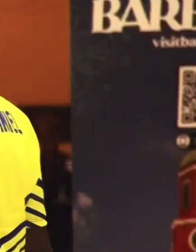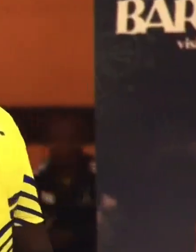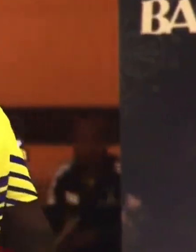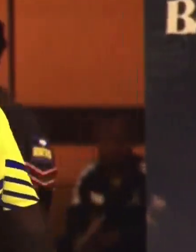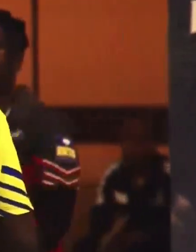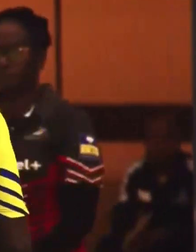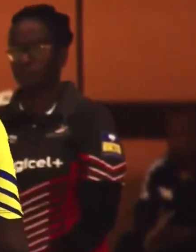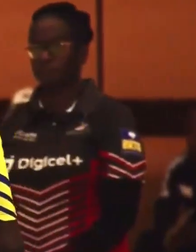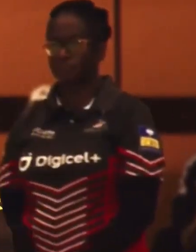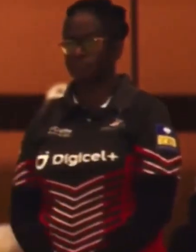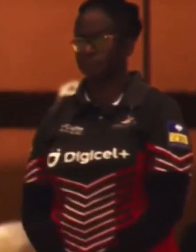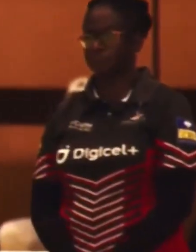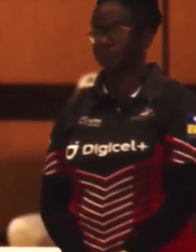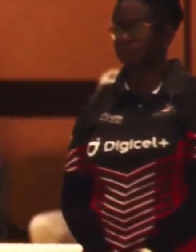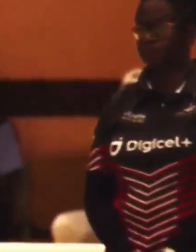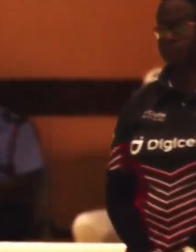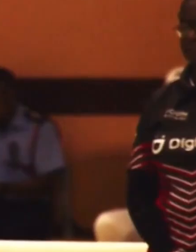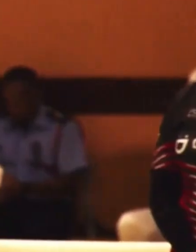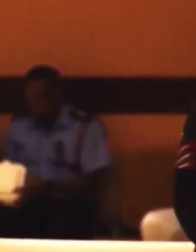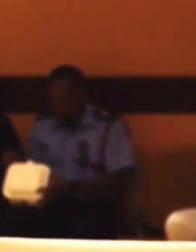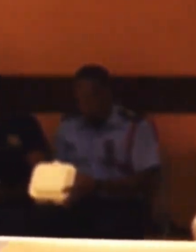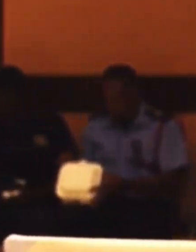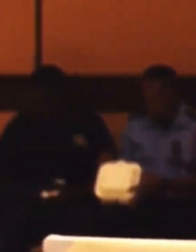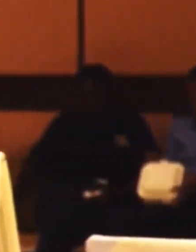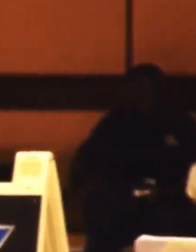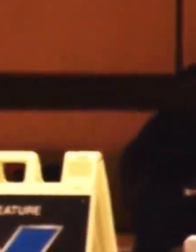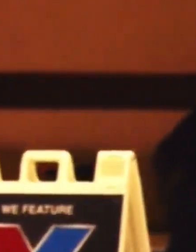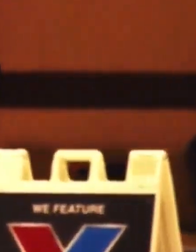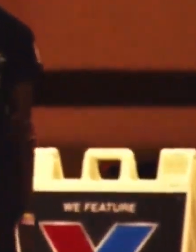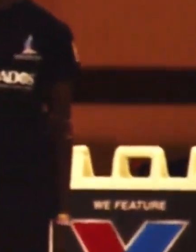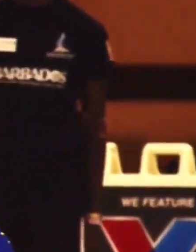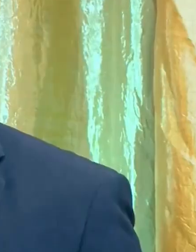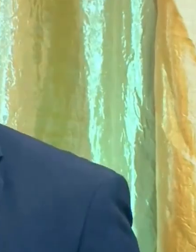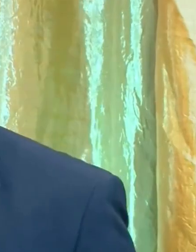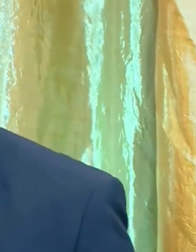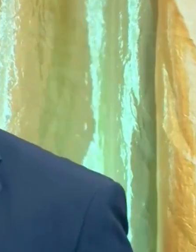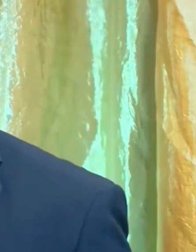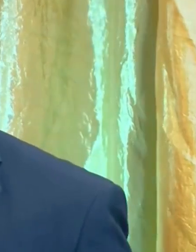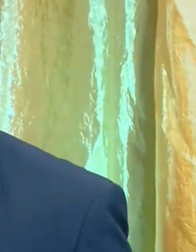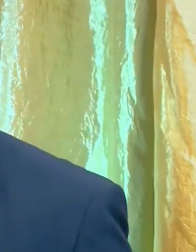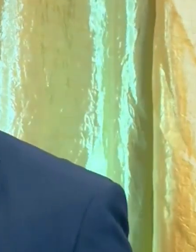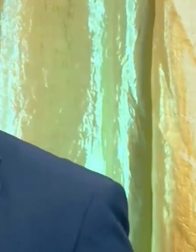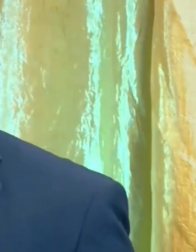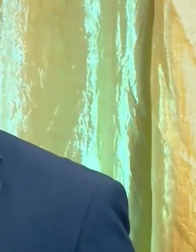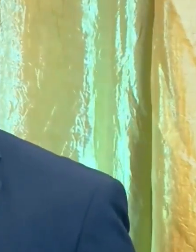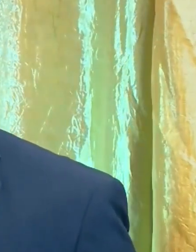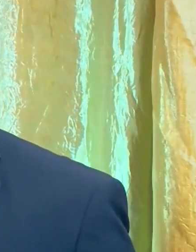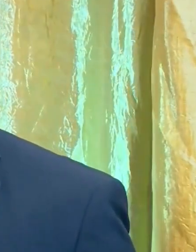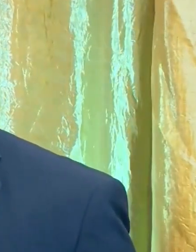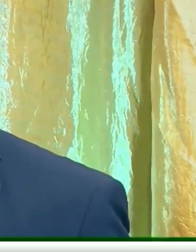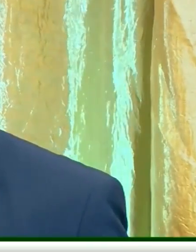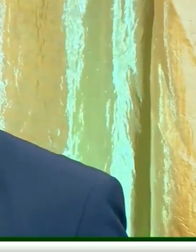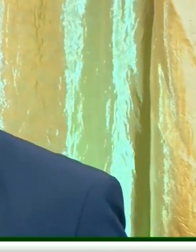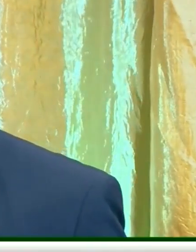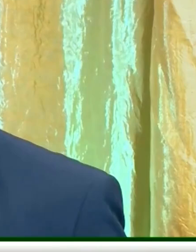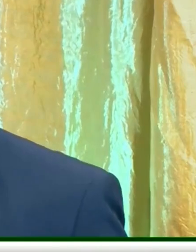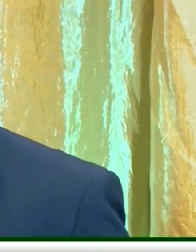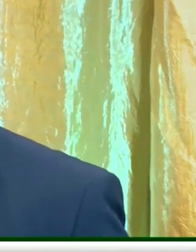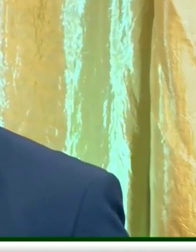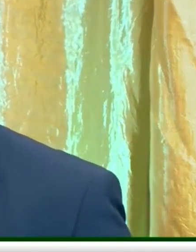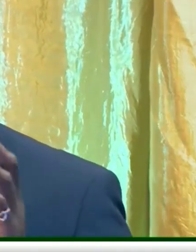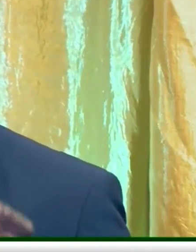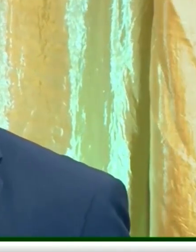through a semi-professional system in the future. We are doing what is necessary as a government to ensure that we grow the